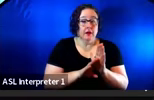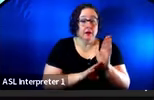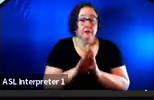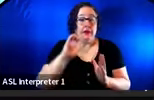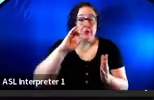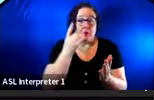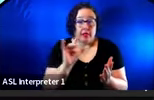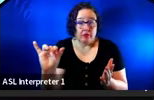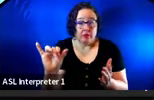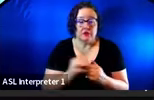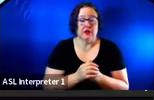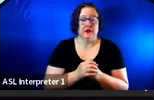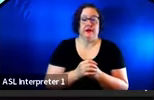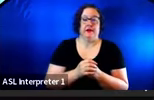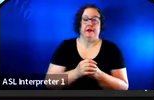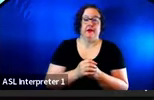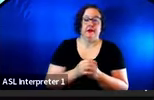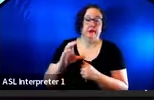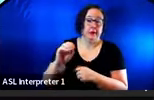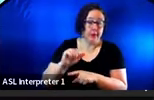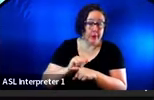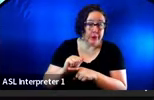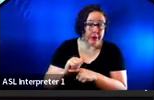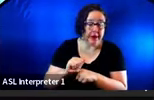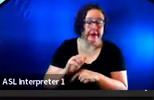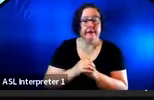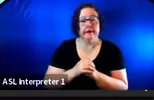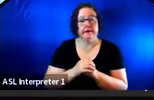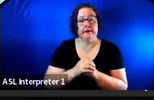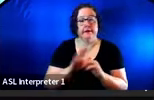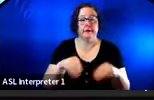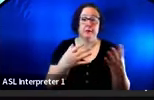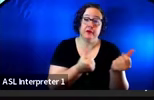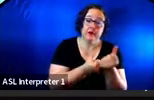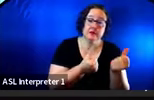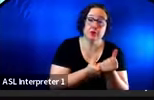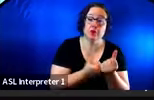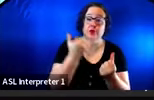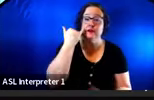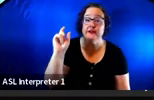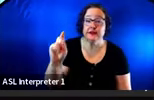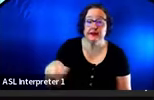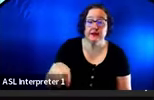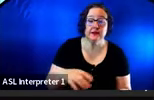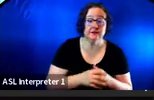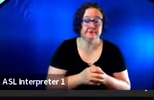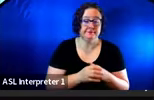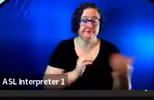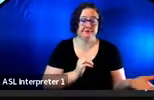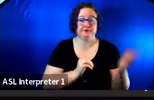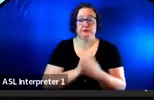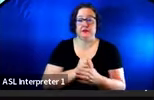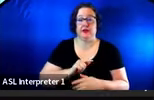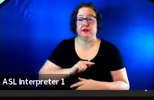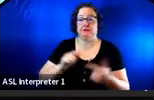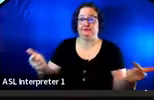like. So either co-treating, we just provide support as needed, and then we go back and forth in creating